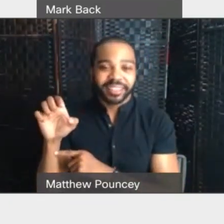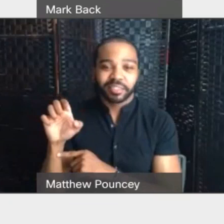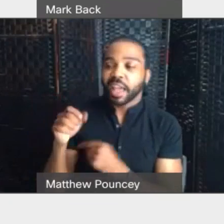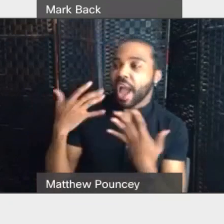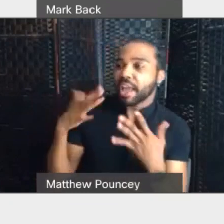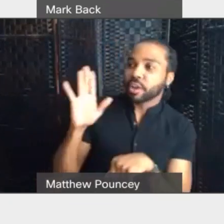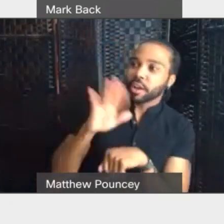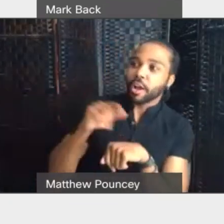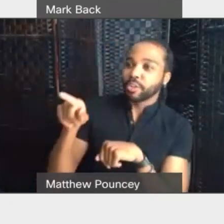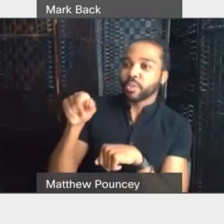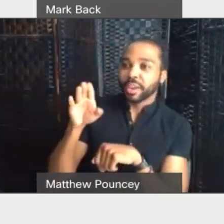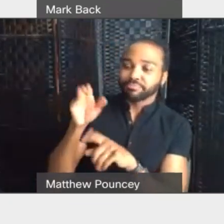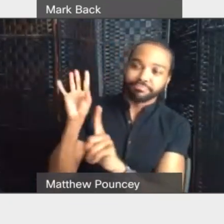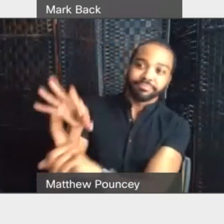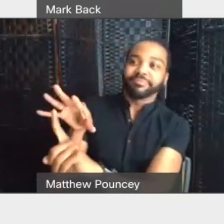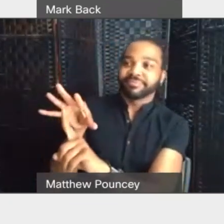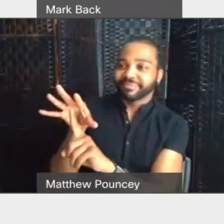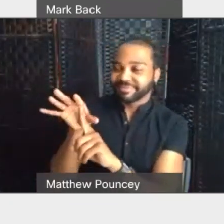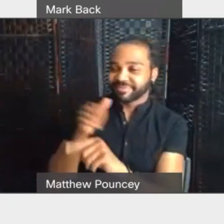out completely.